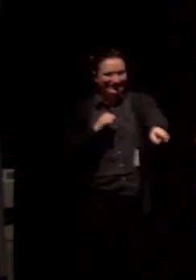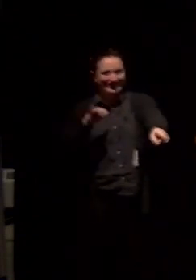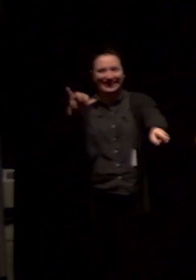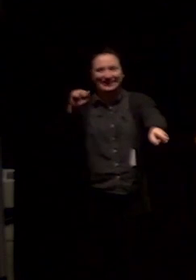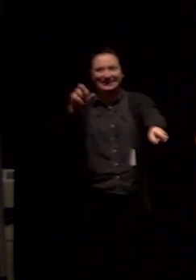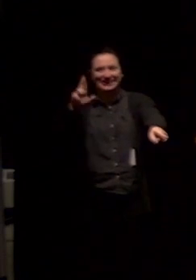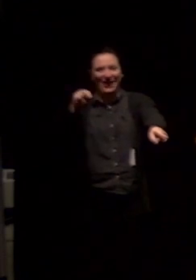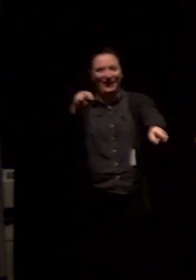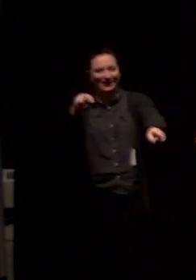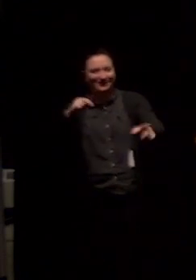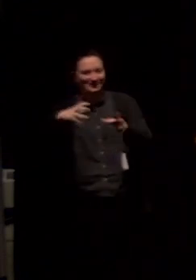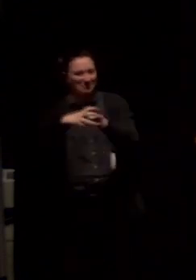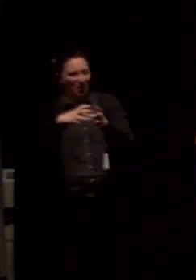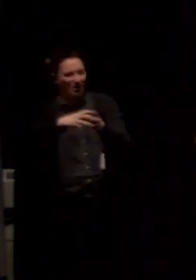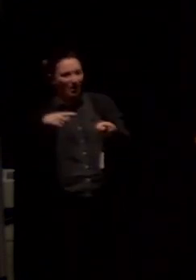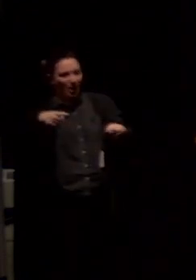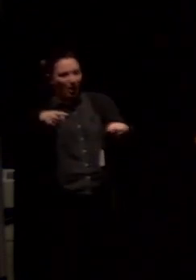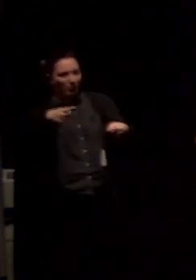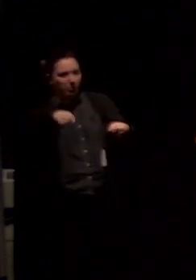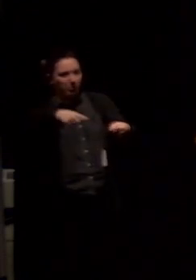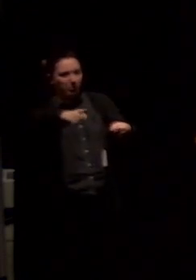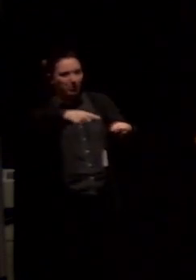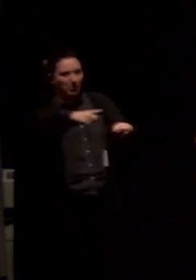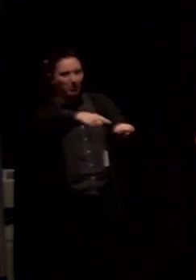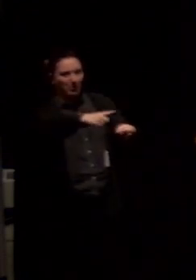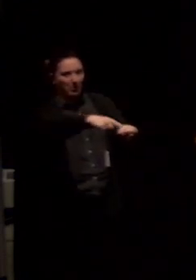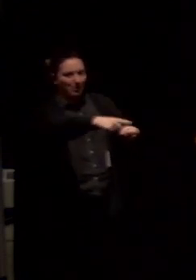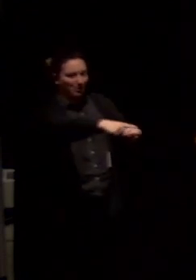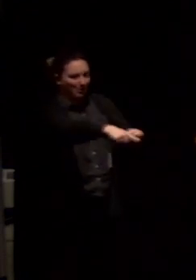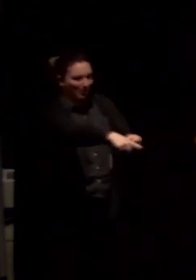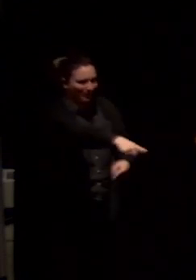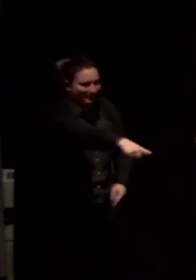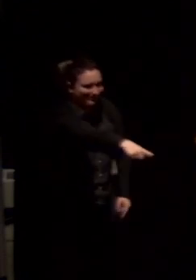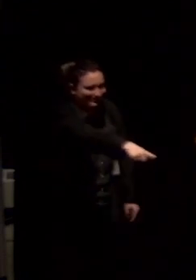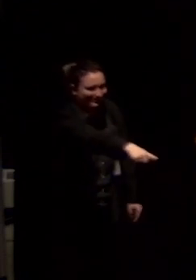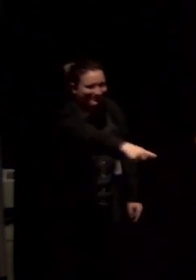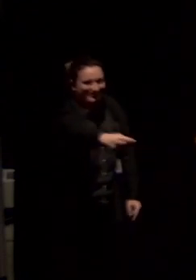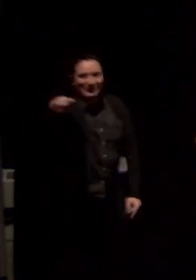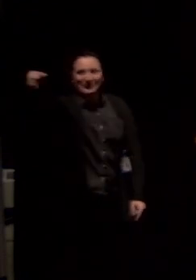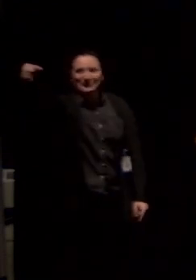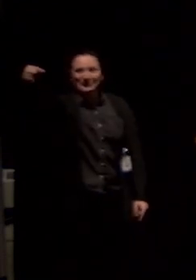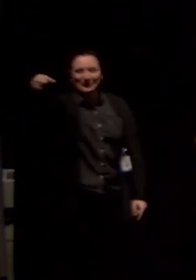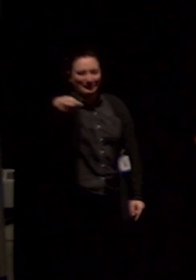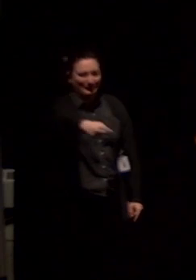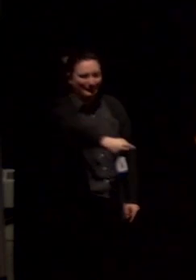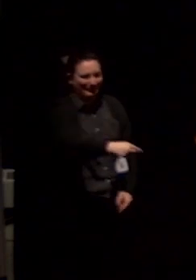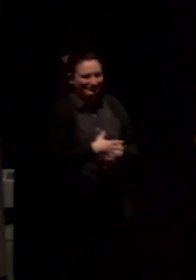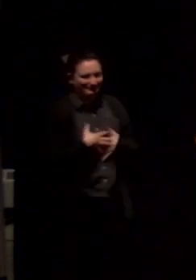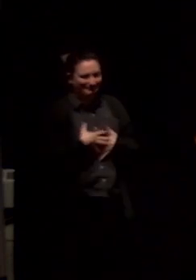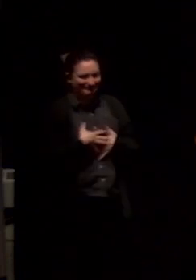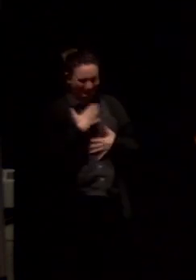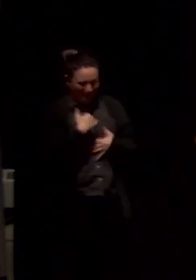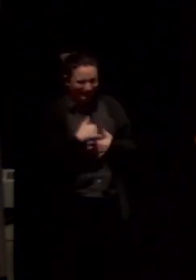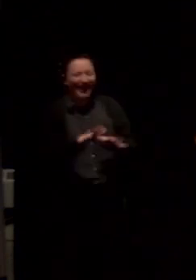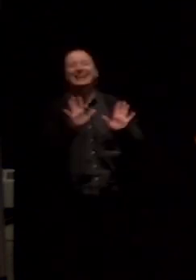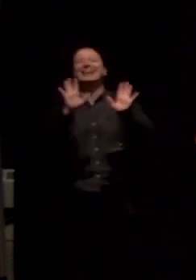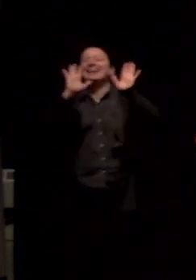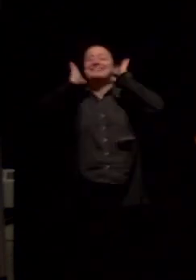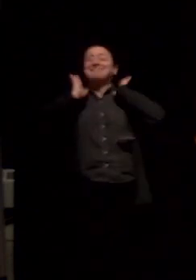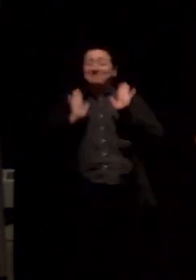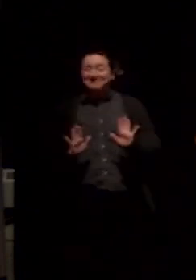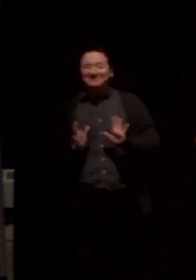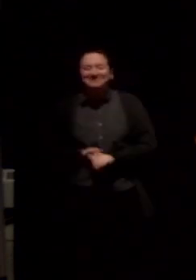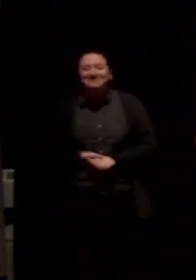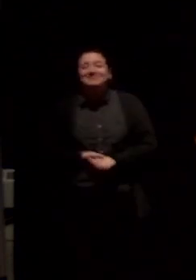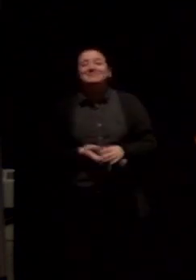yarn ball that just rolled down this the front very here. Good self-care. And so for me, I usually spend